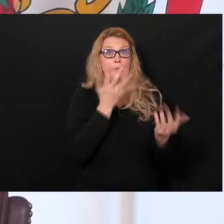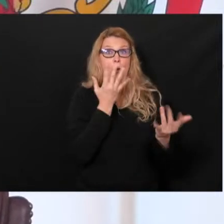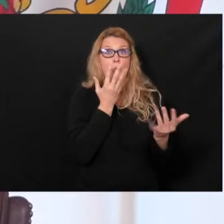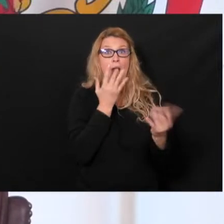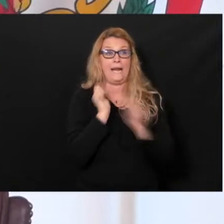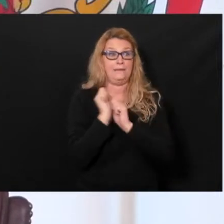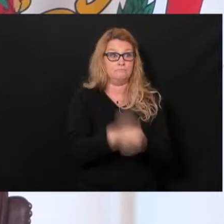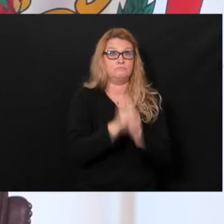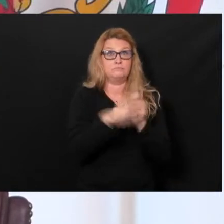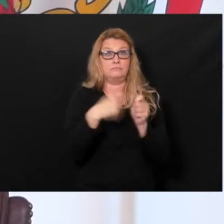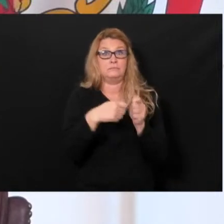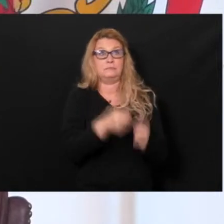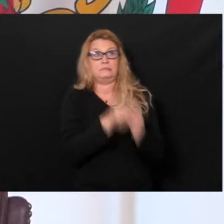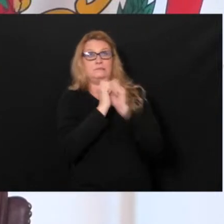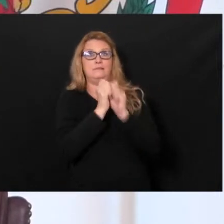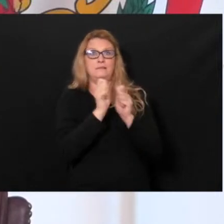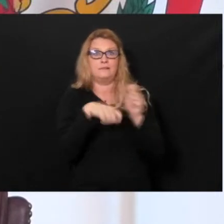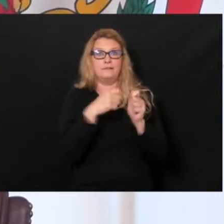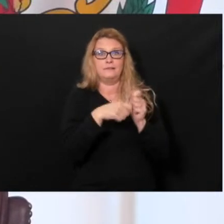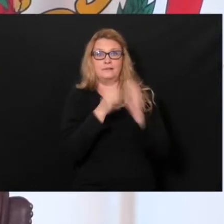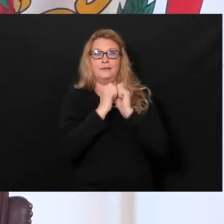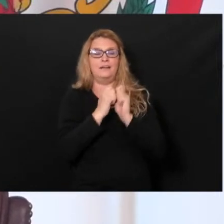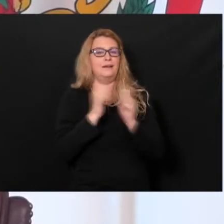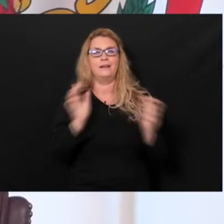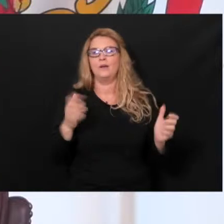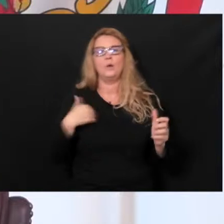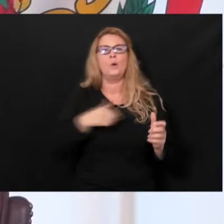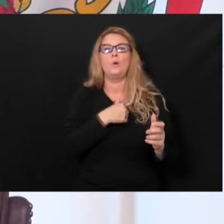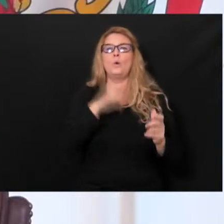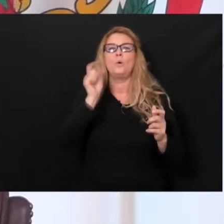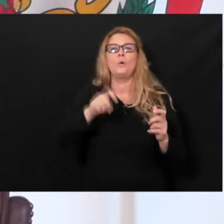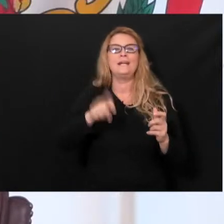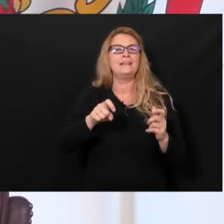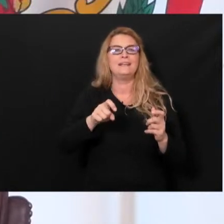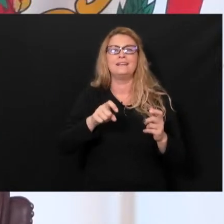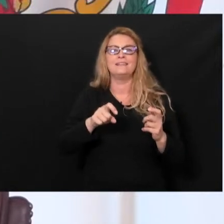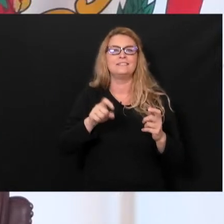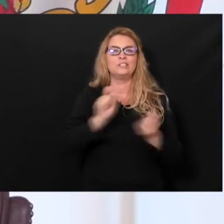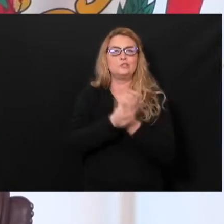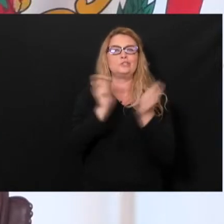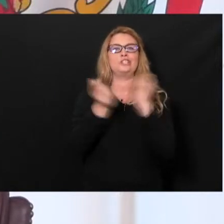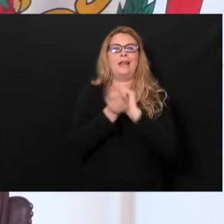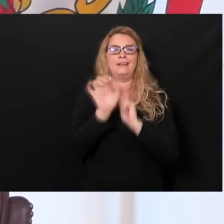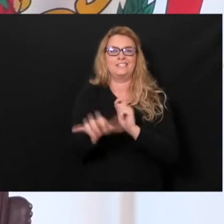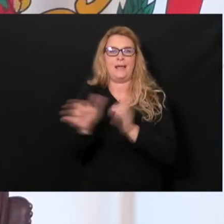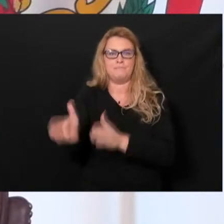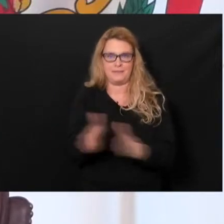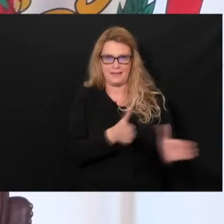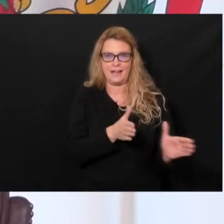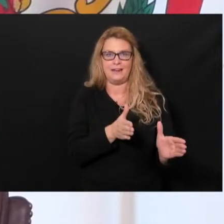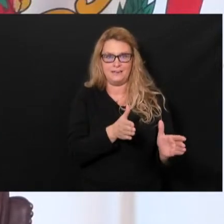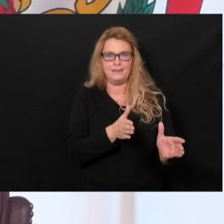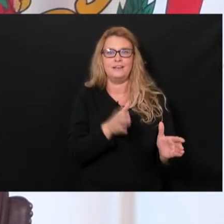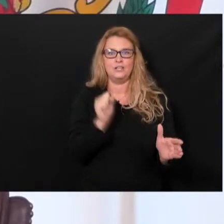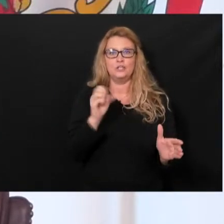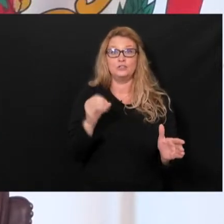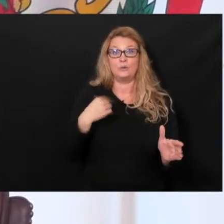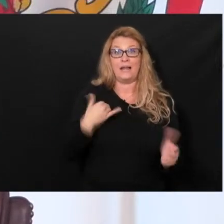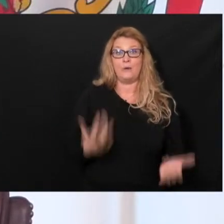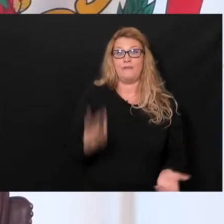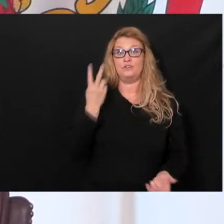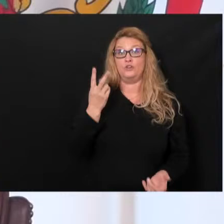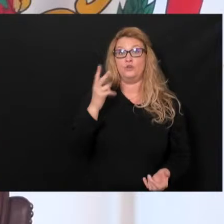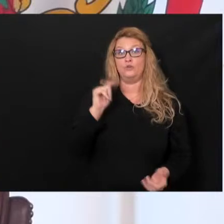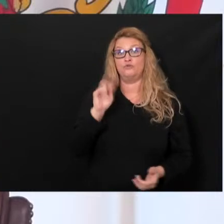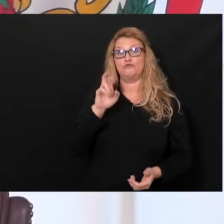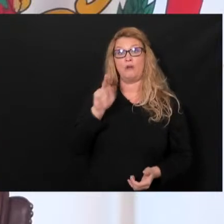throwing lines over top of one another and everything. We have an initiative in place to where we have 2 trucks